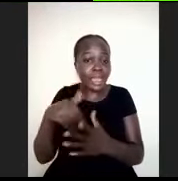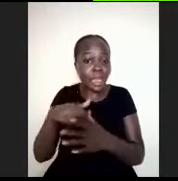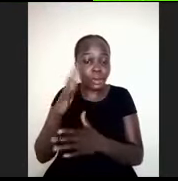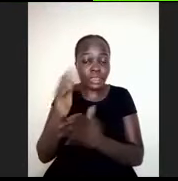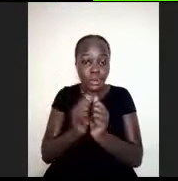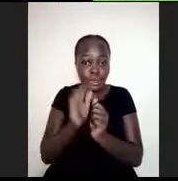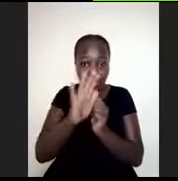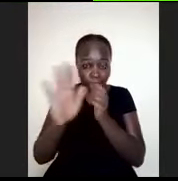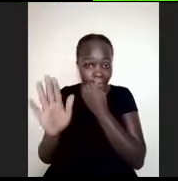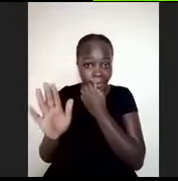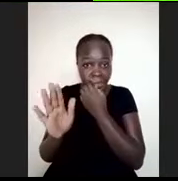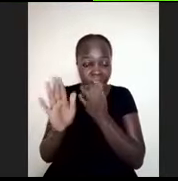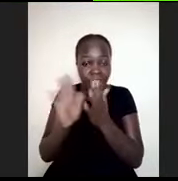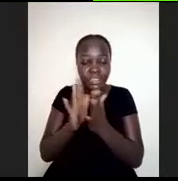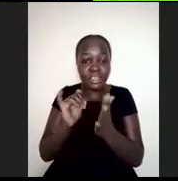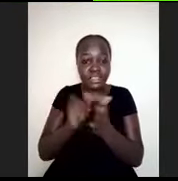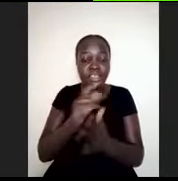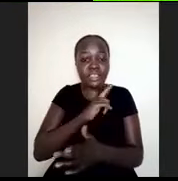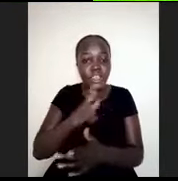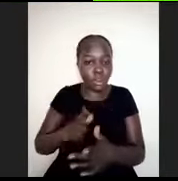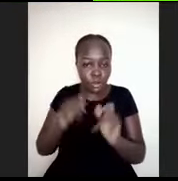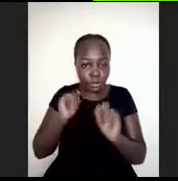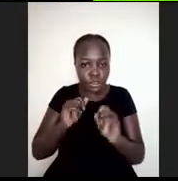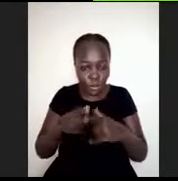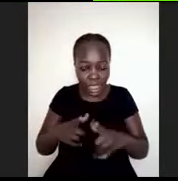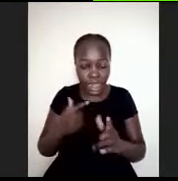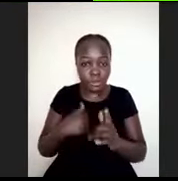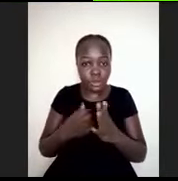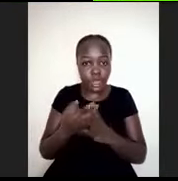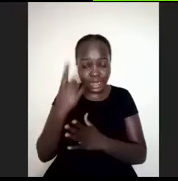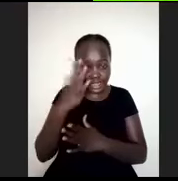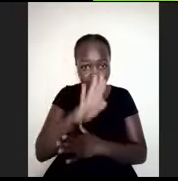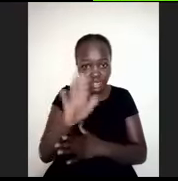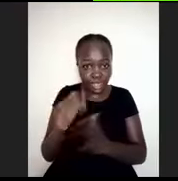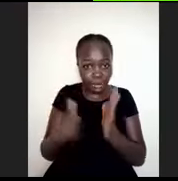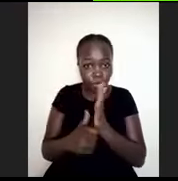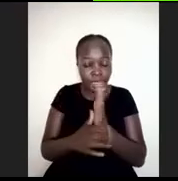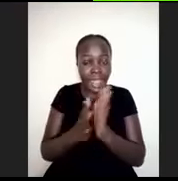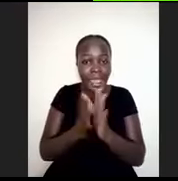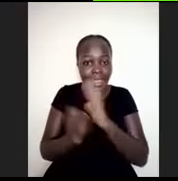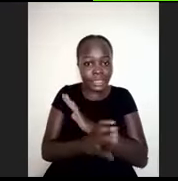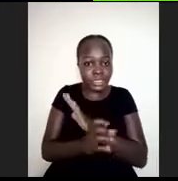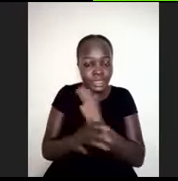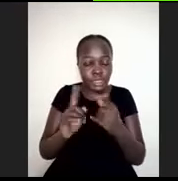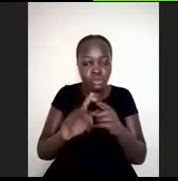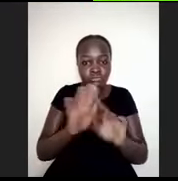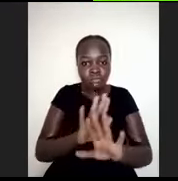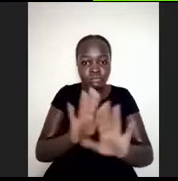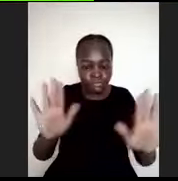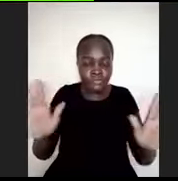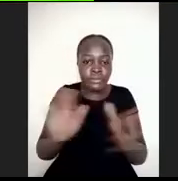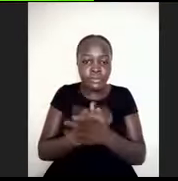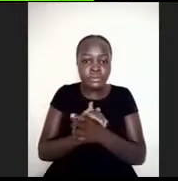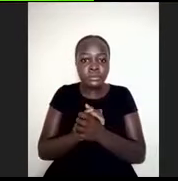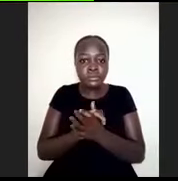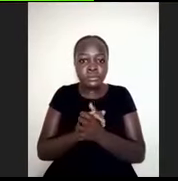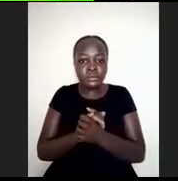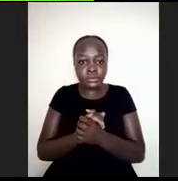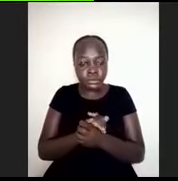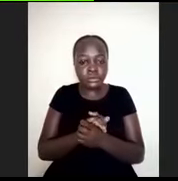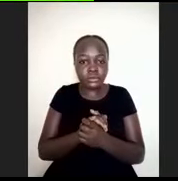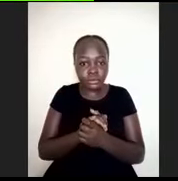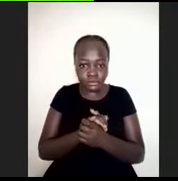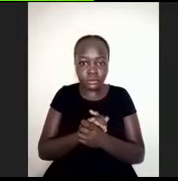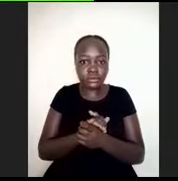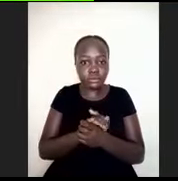the Lord allowed me to understand their issues and explain it to them using his word. So let's move